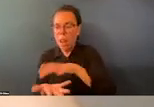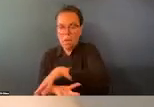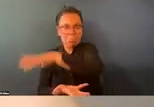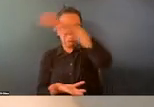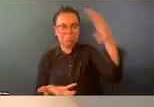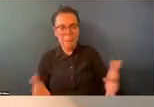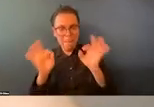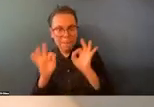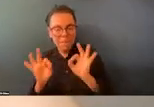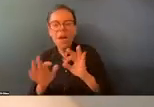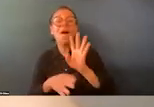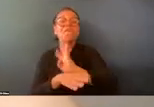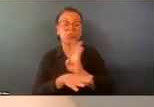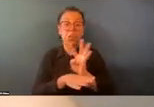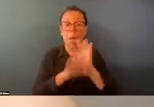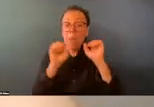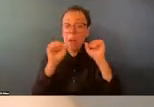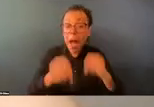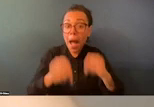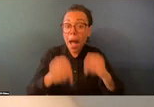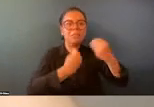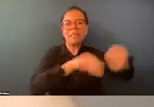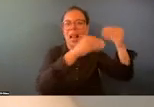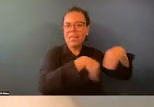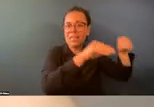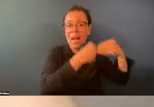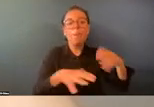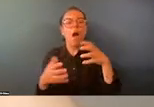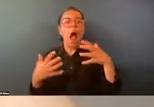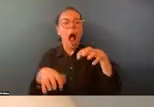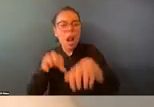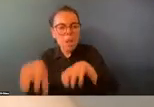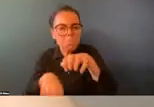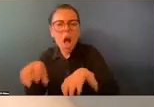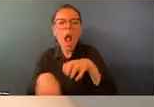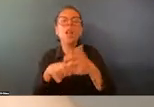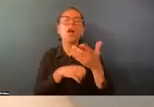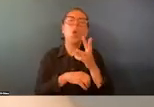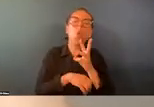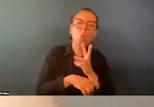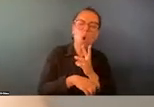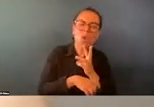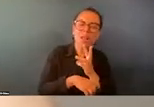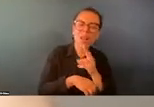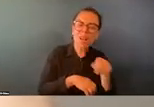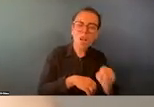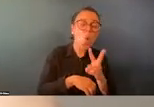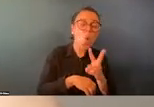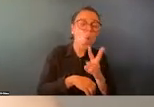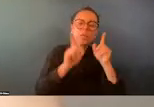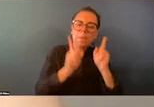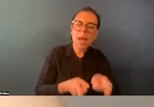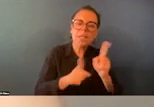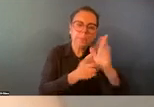also improving feedstock, water supply conditions for animals, and installing compost